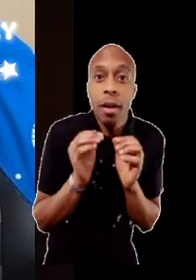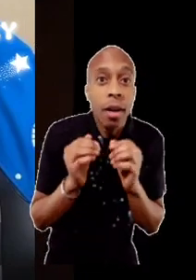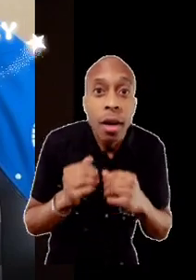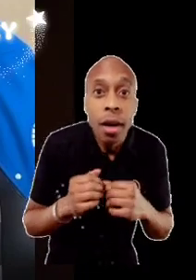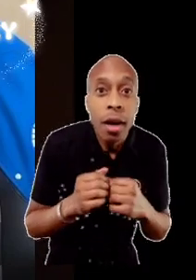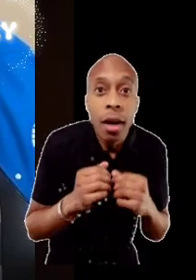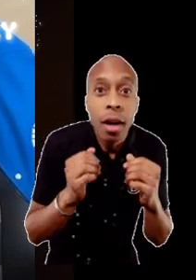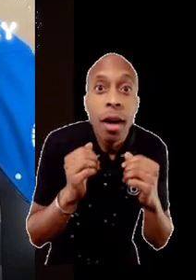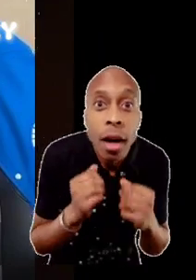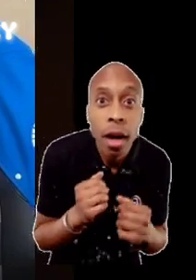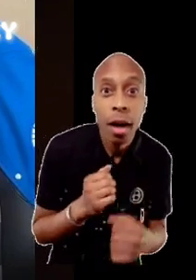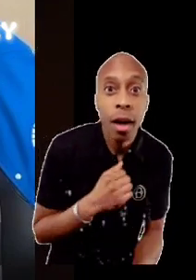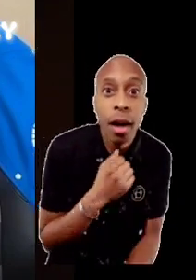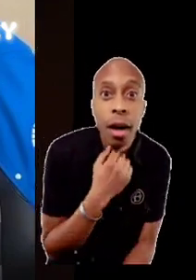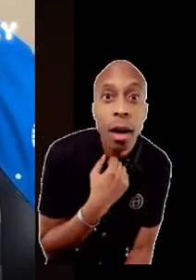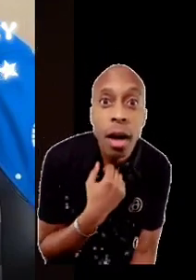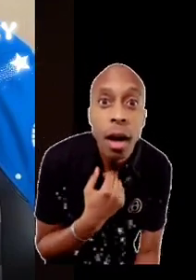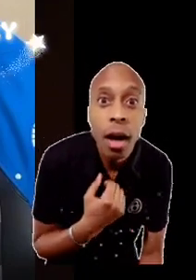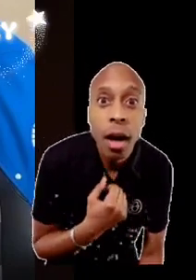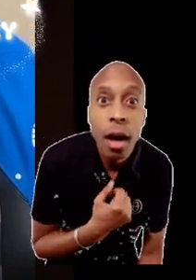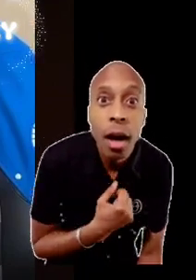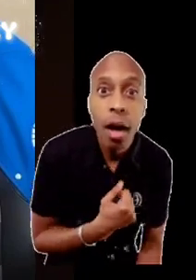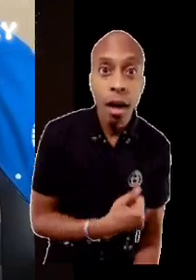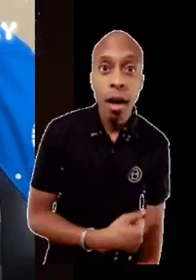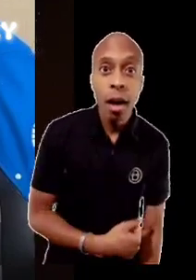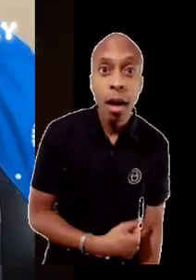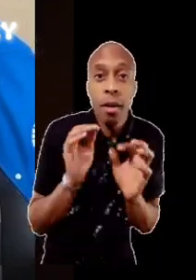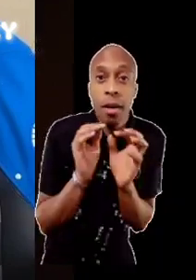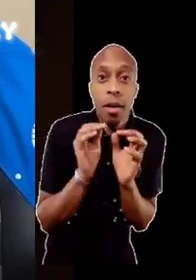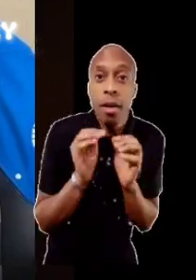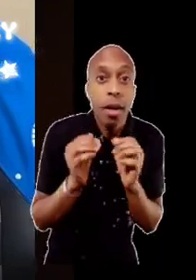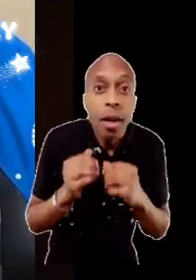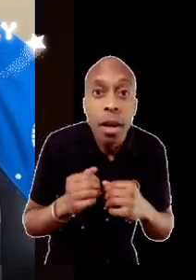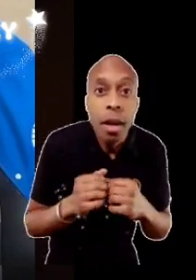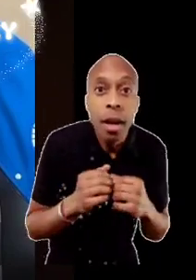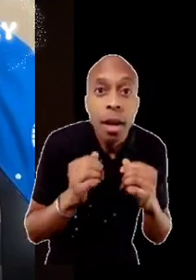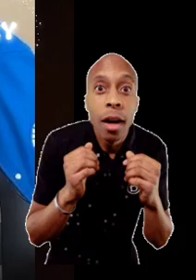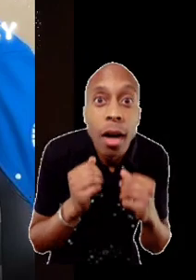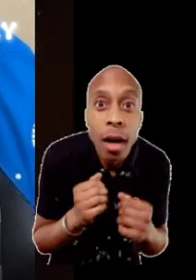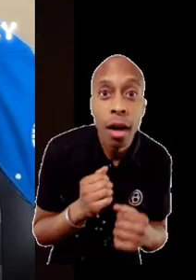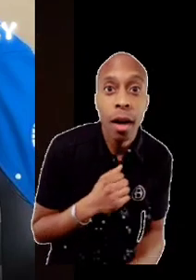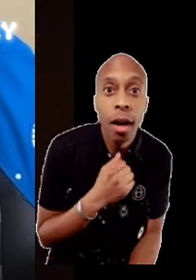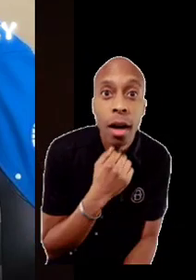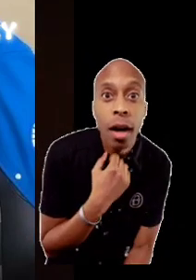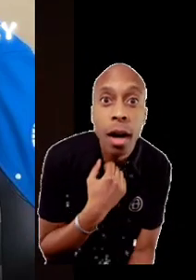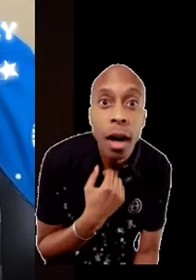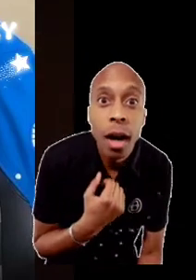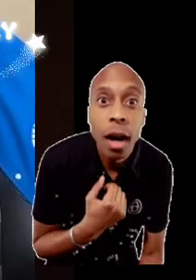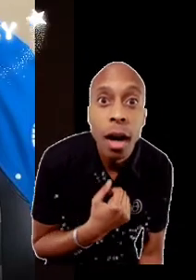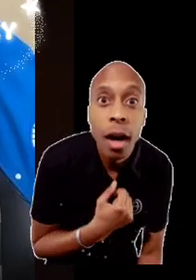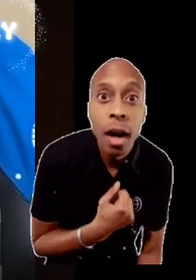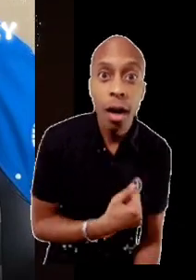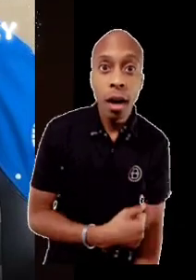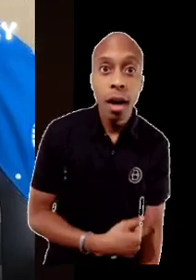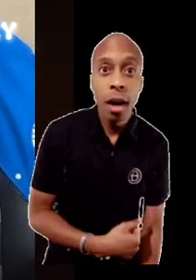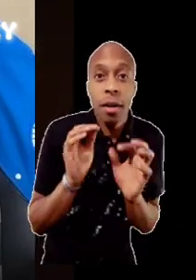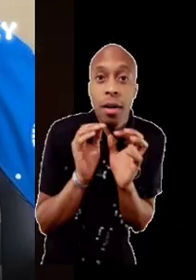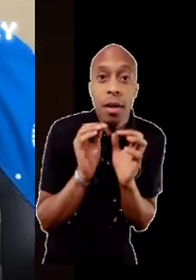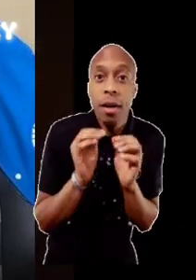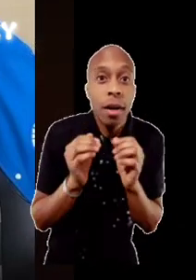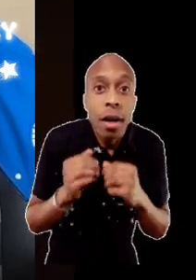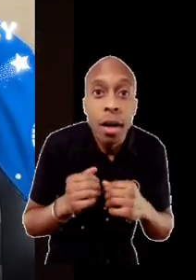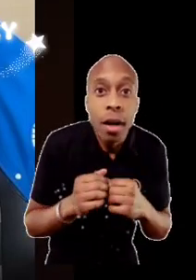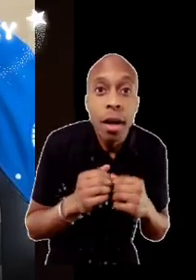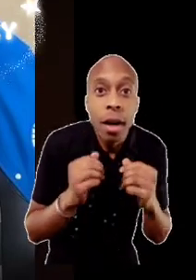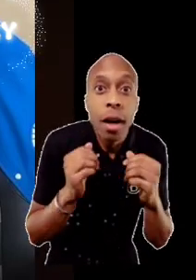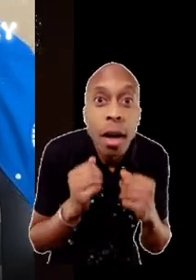When you hear earlier, whenever, that I know nothing, leave me alone, youth.